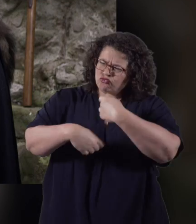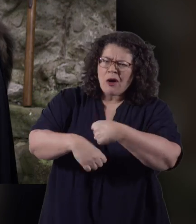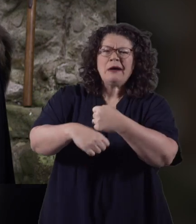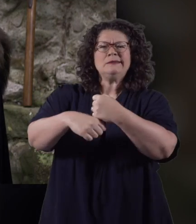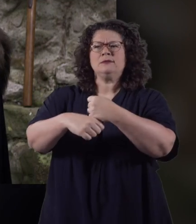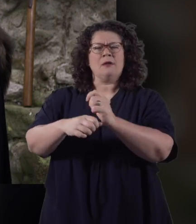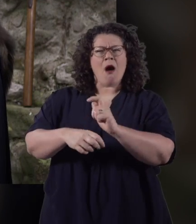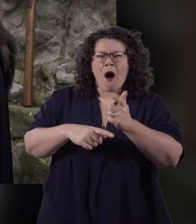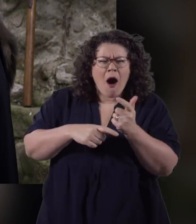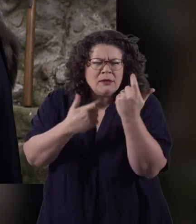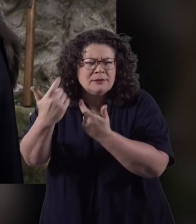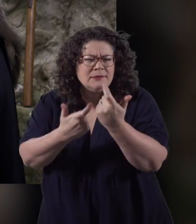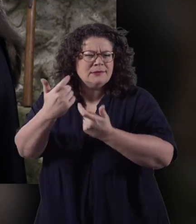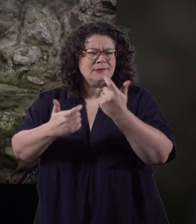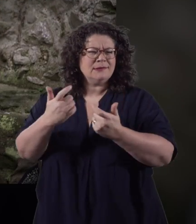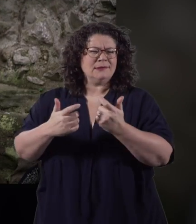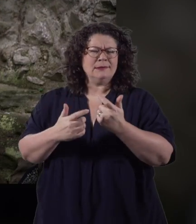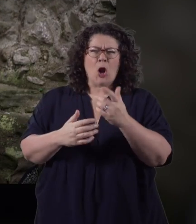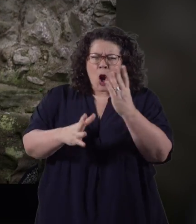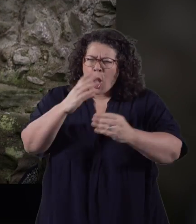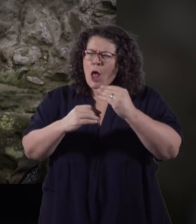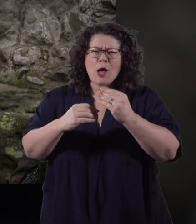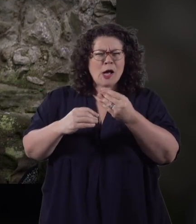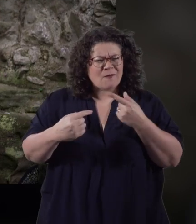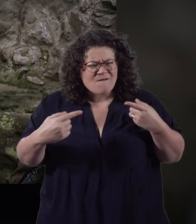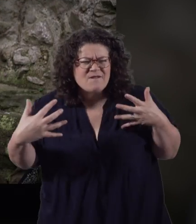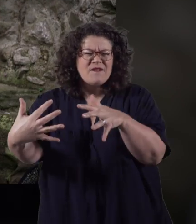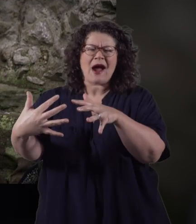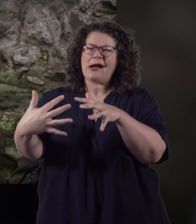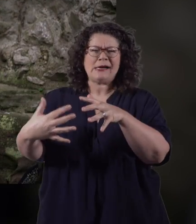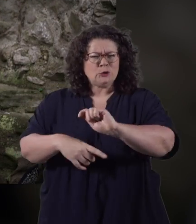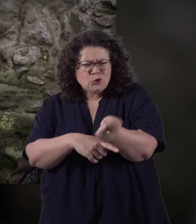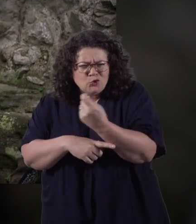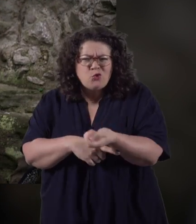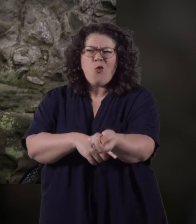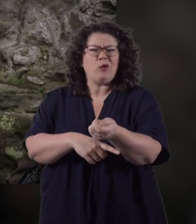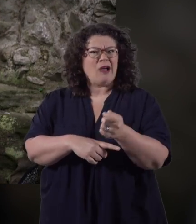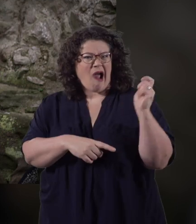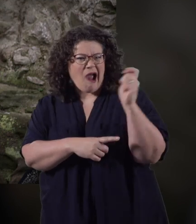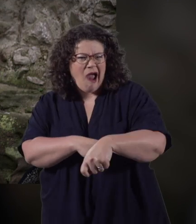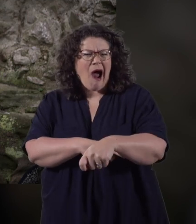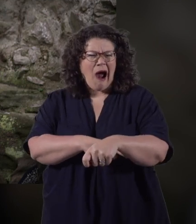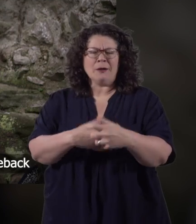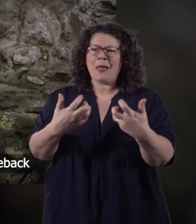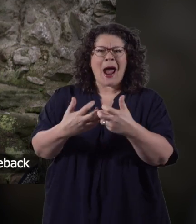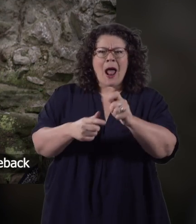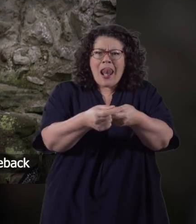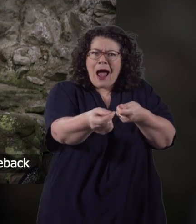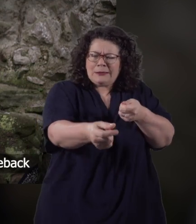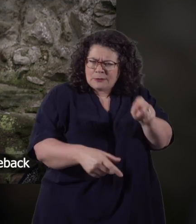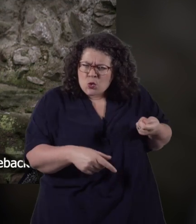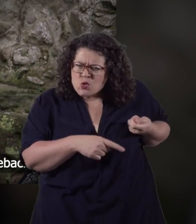hunt, great practice for the arts of war. I learned how to fight, how to swing sword and axe, and how to guide